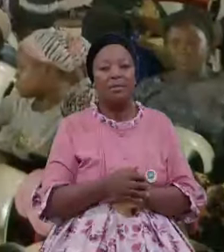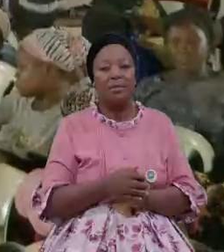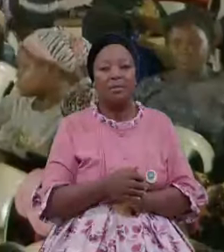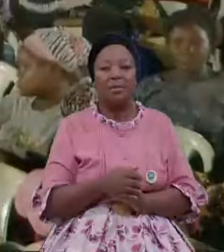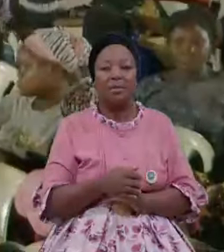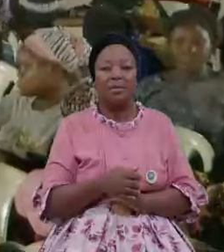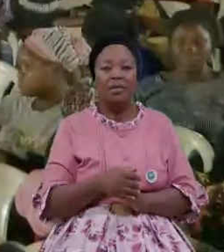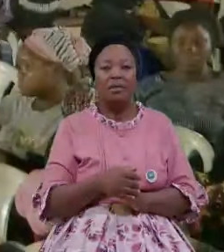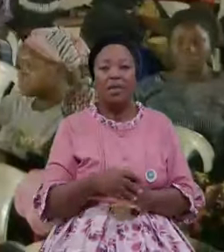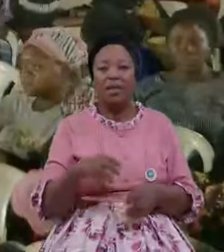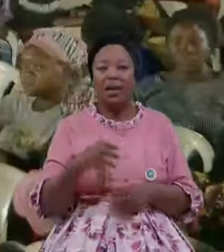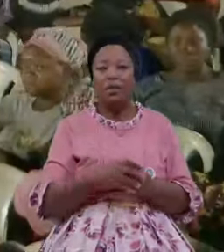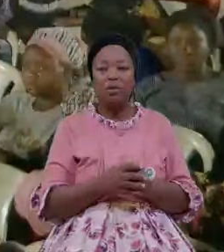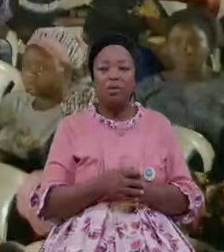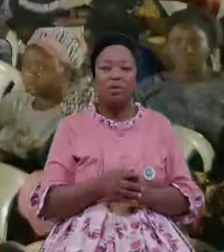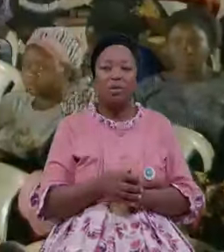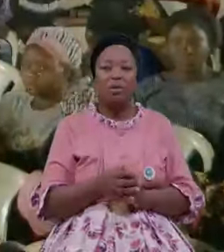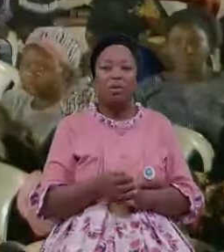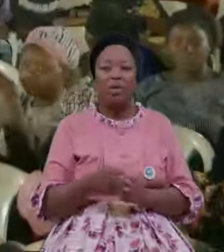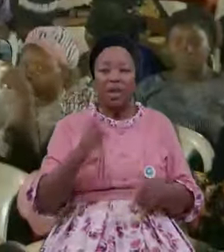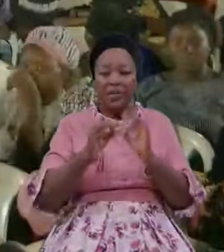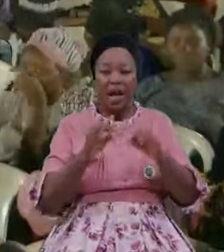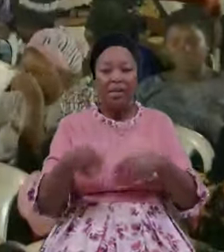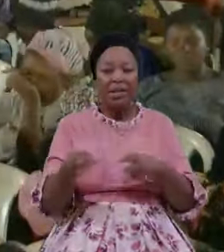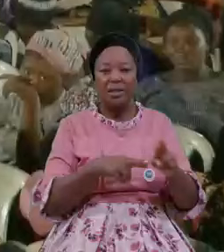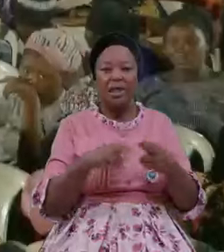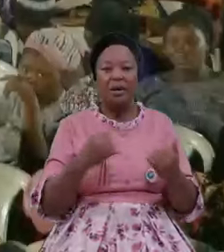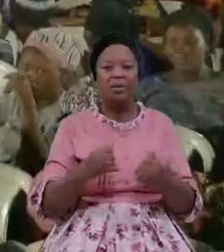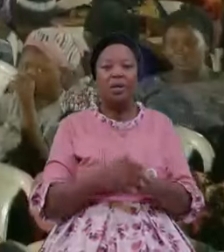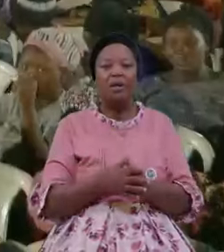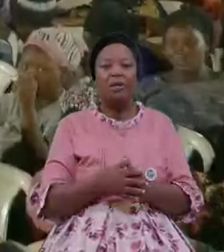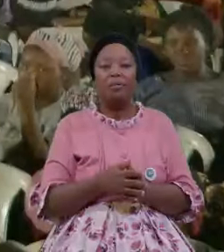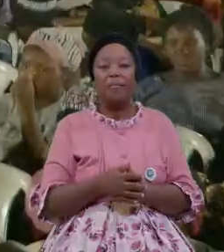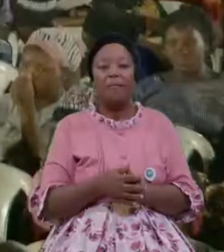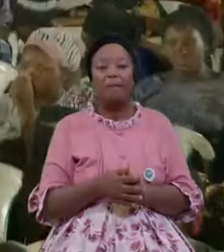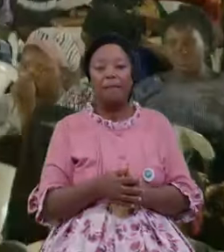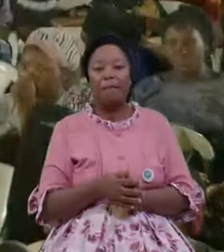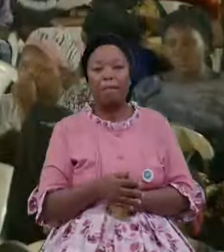Waiting for you now. When you are done, can we indicate by my front, those behind?